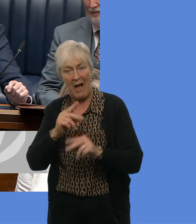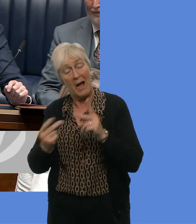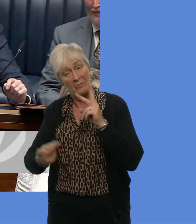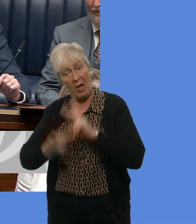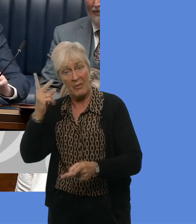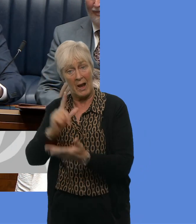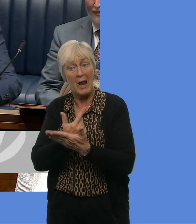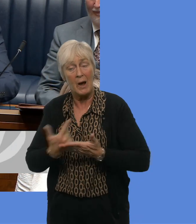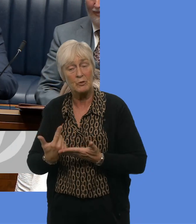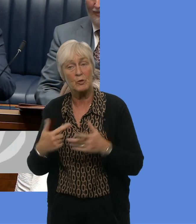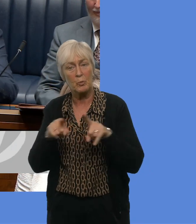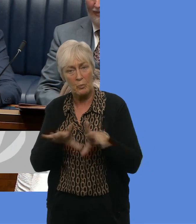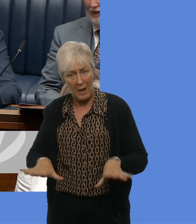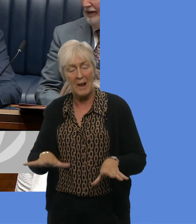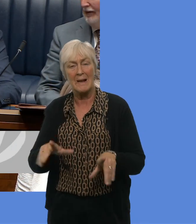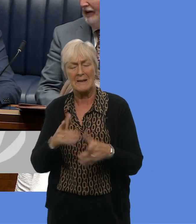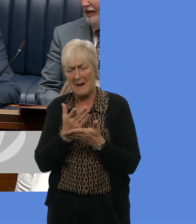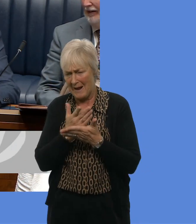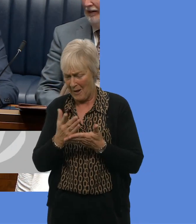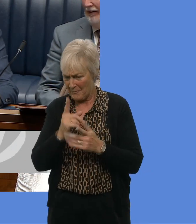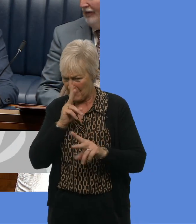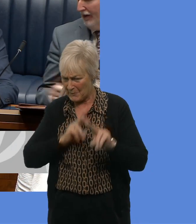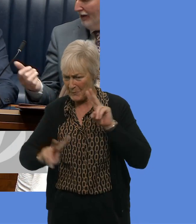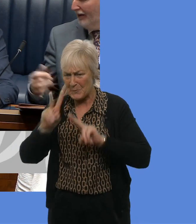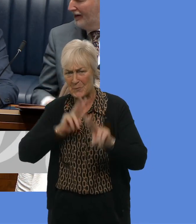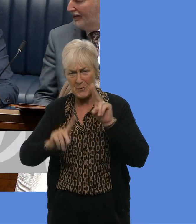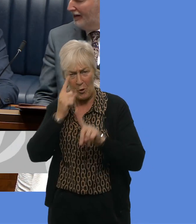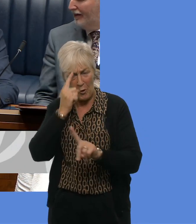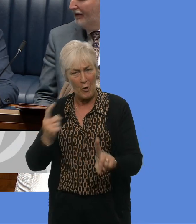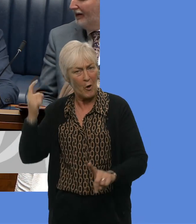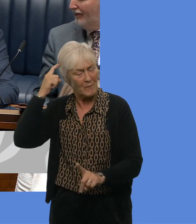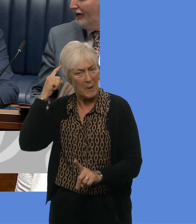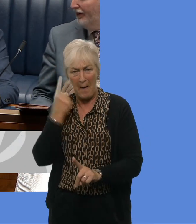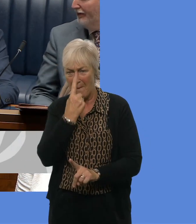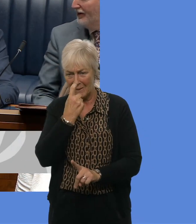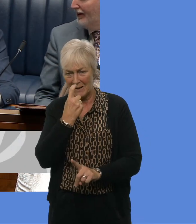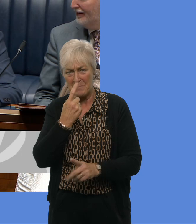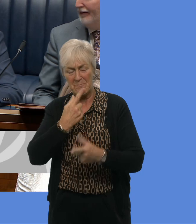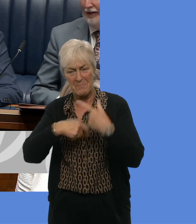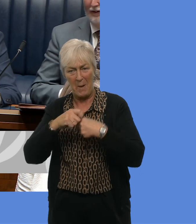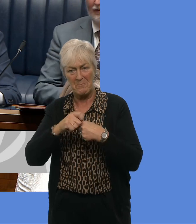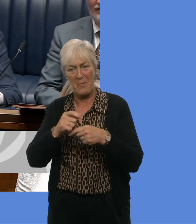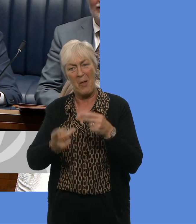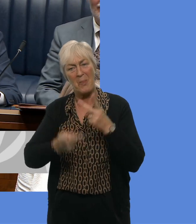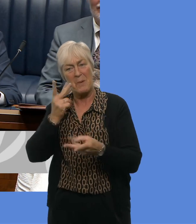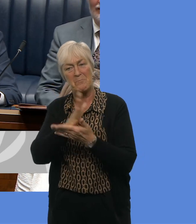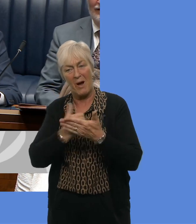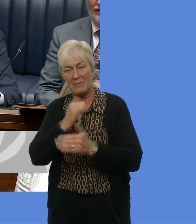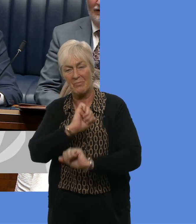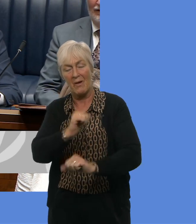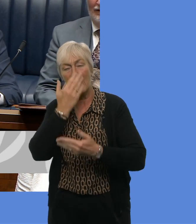language. There's a clear correlation in terms of that cognitive ability when it comes to then other parts of the